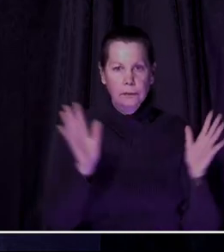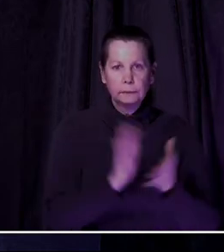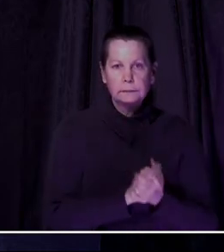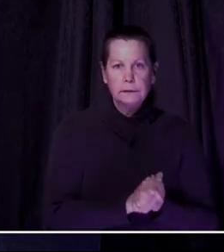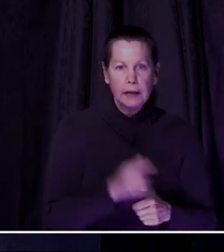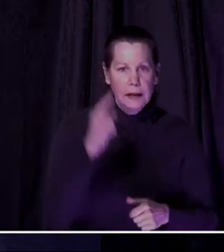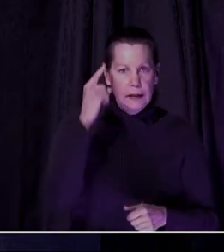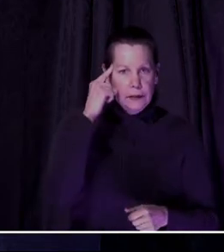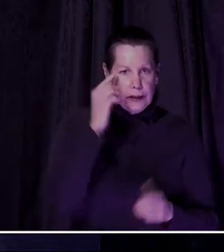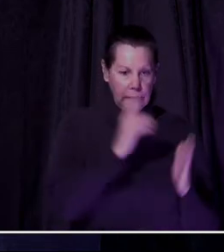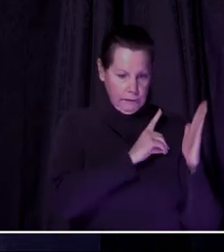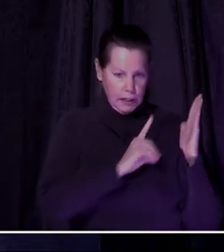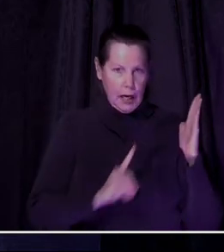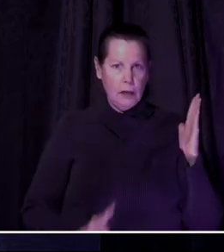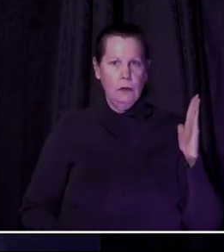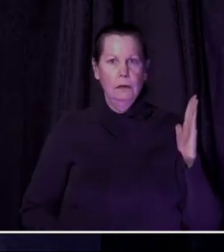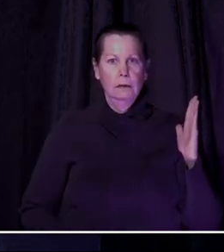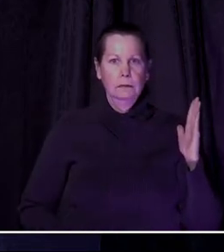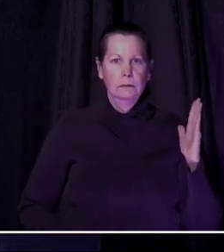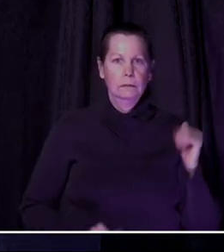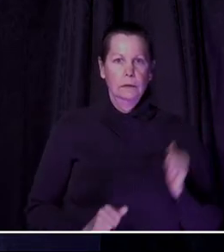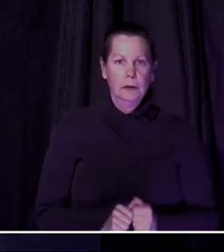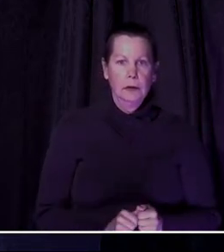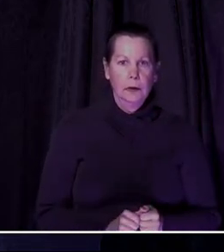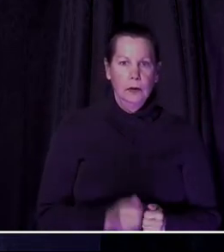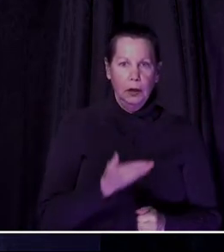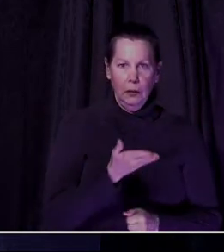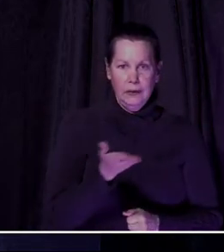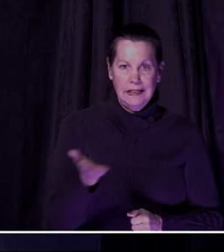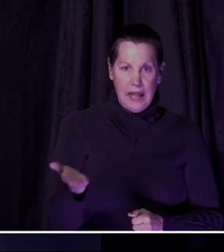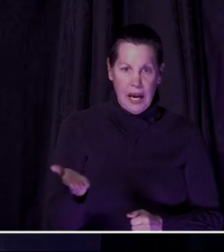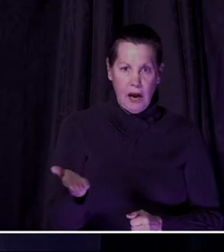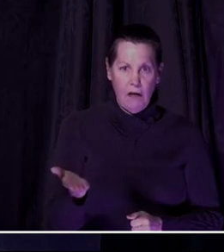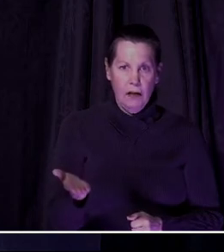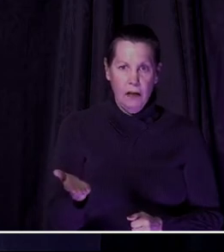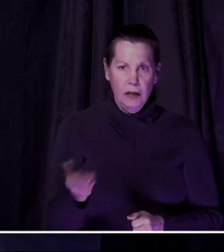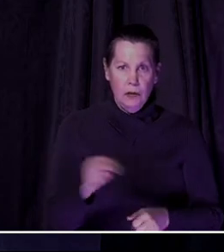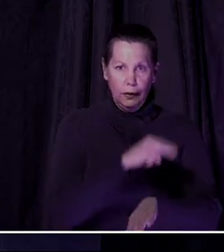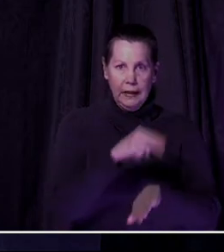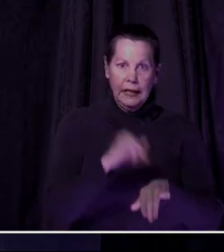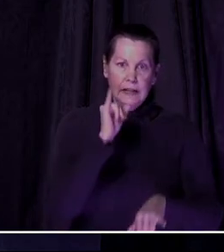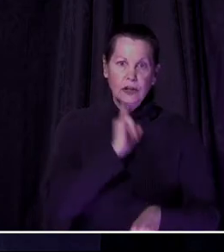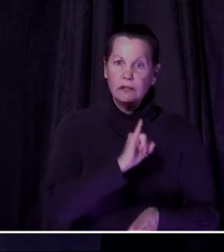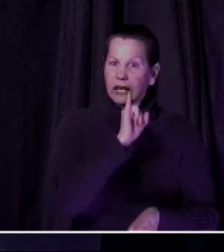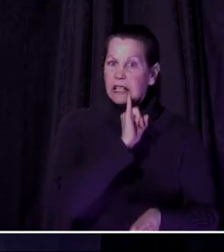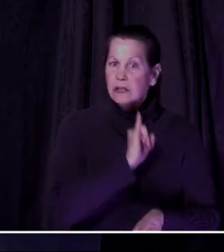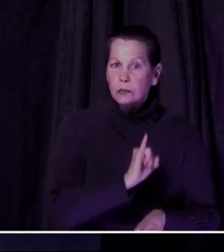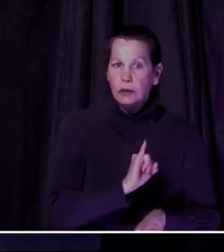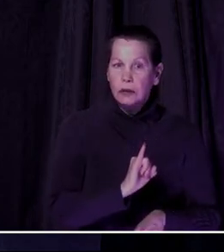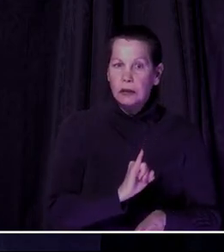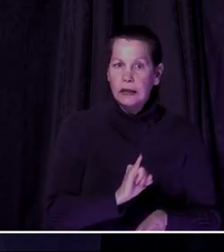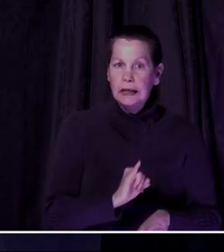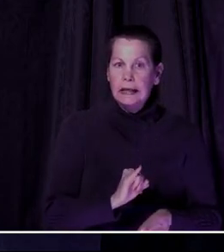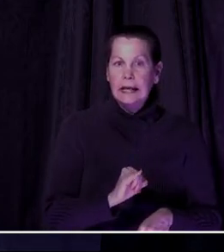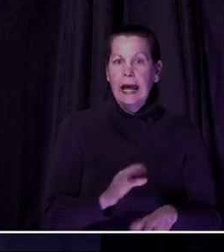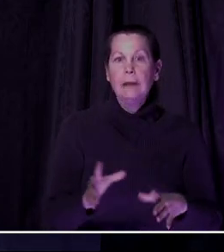I mean, think of Daniel. When he was there, the nation of Israel had gotten